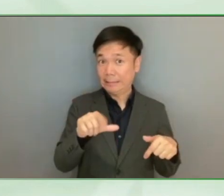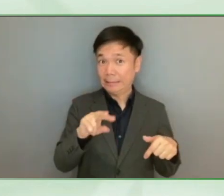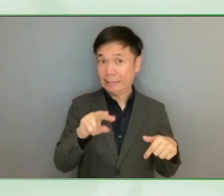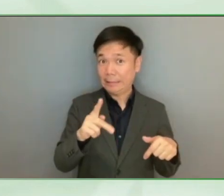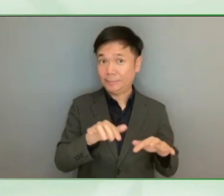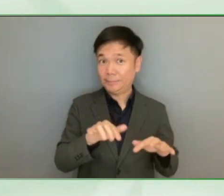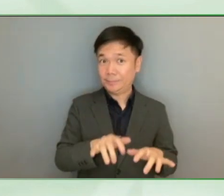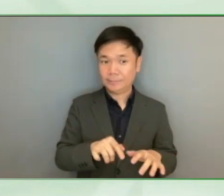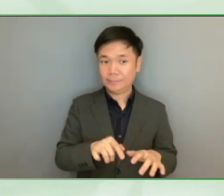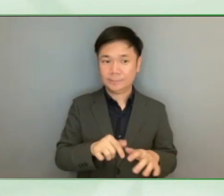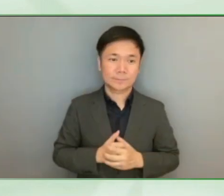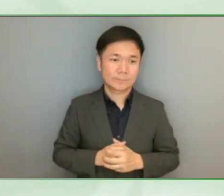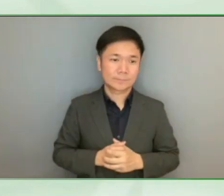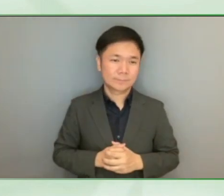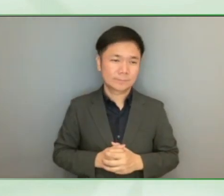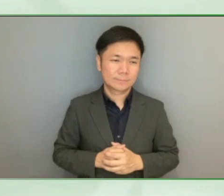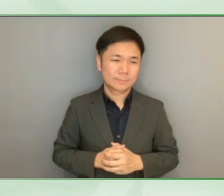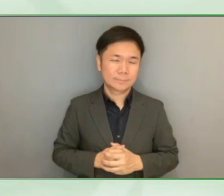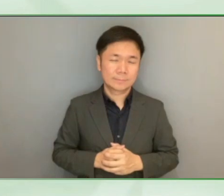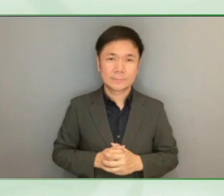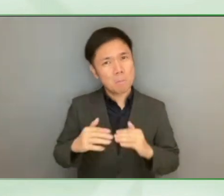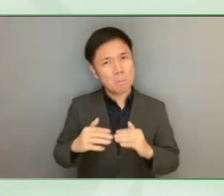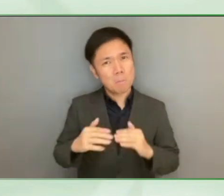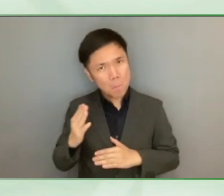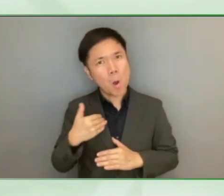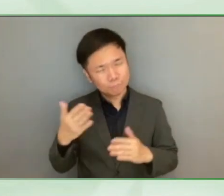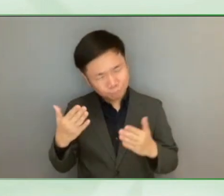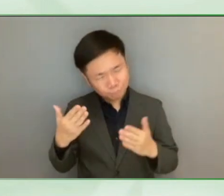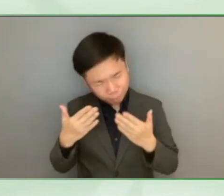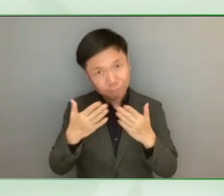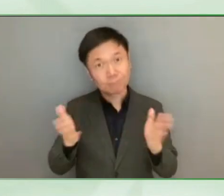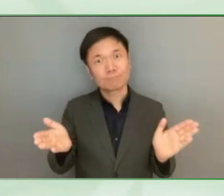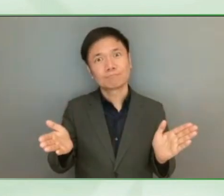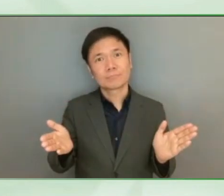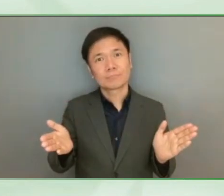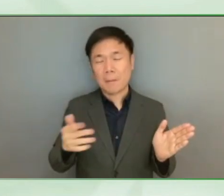creating more visibility to this theme.